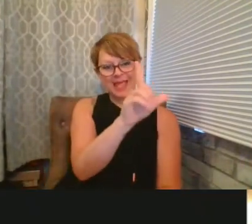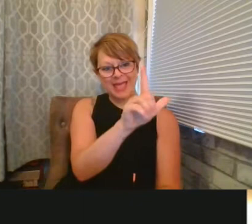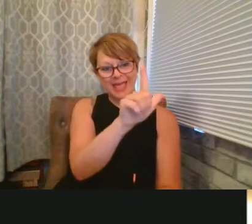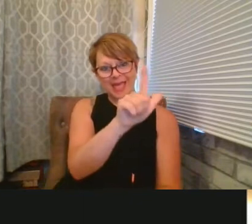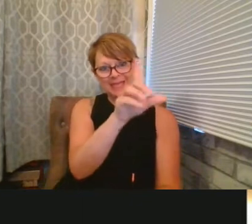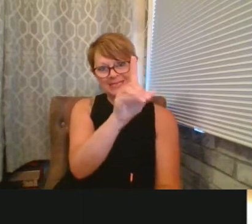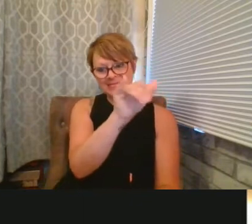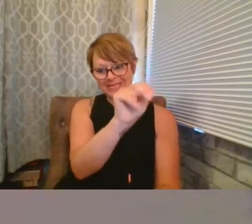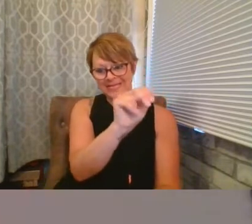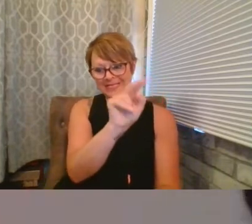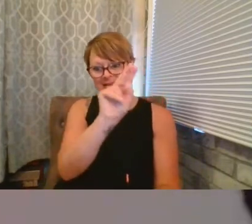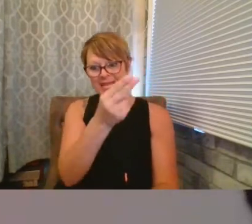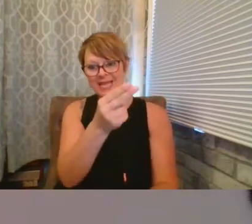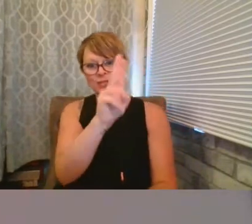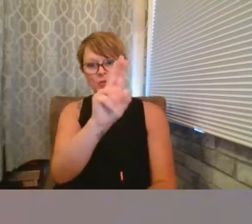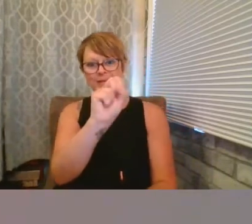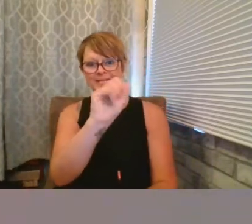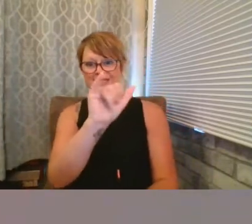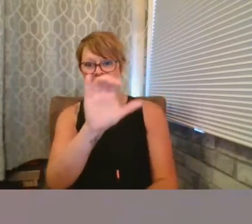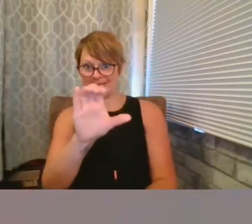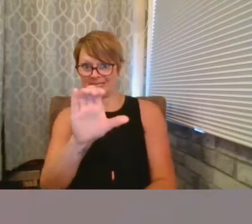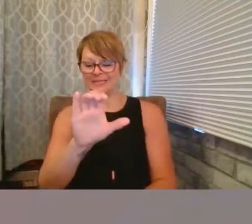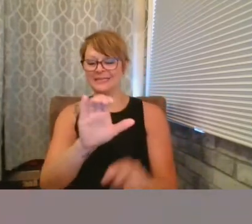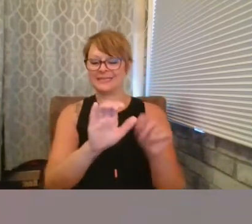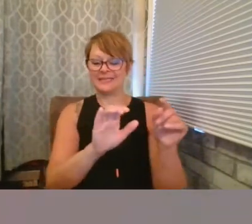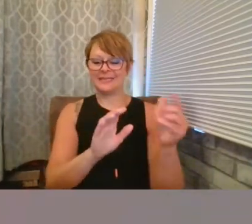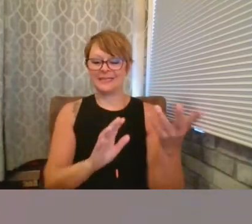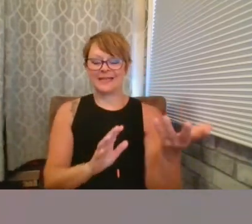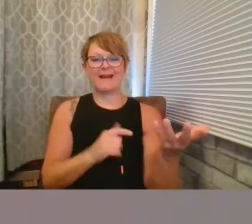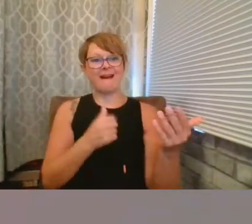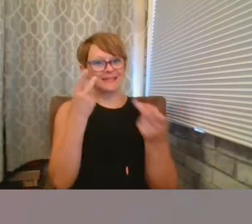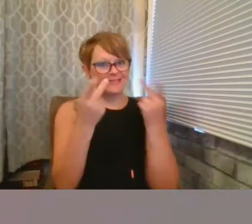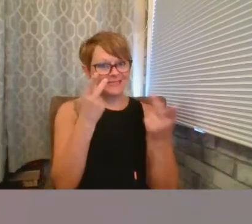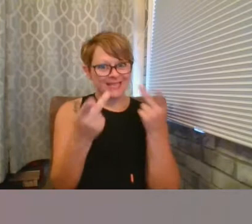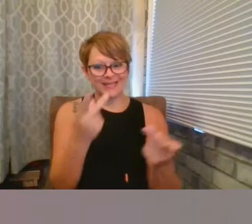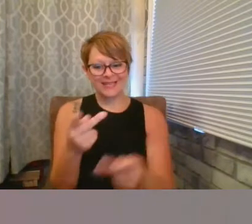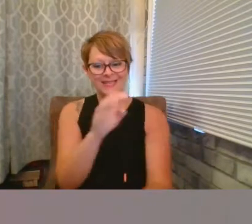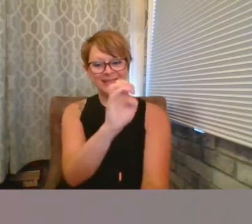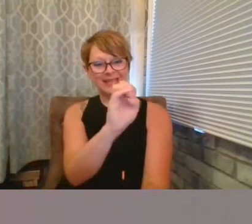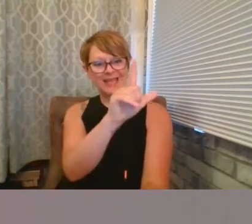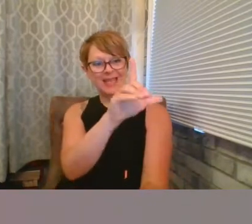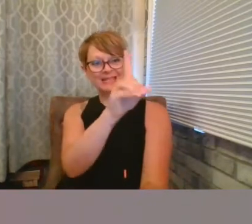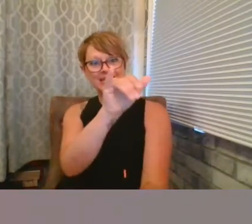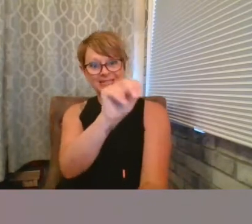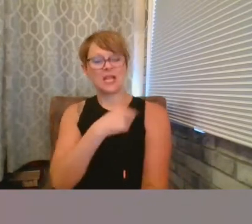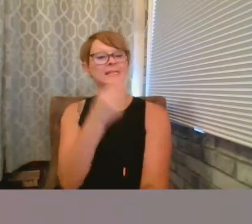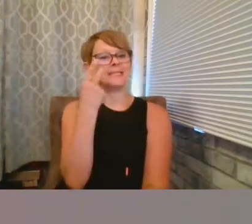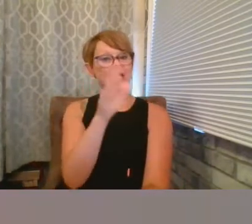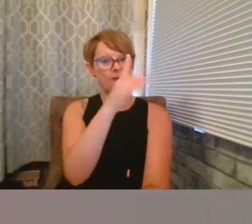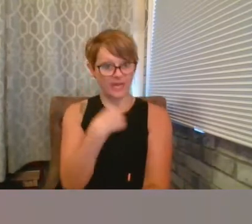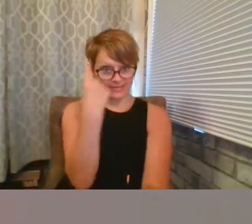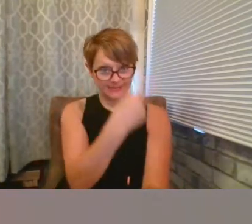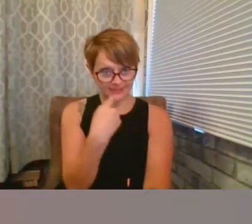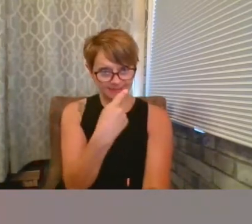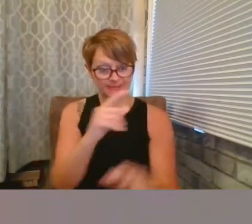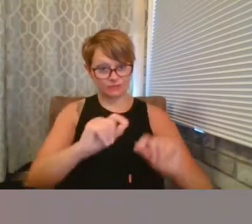Husic. Thank you, Eldin. So I do see Eldin on my screen at the moment. So would